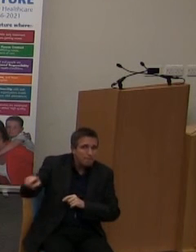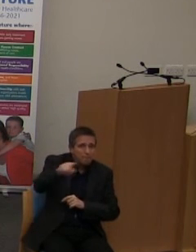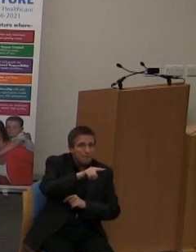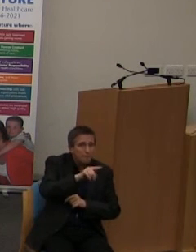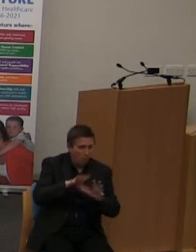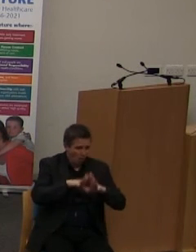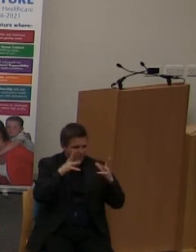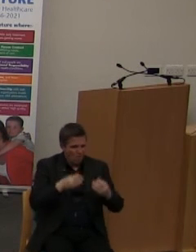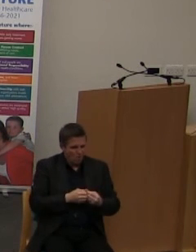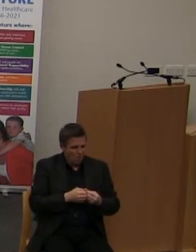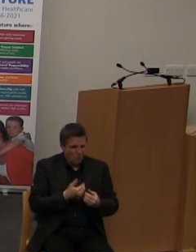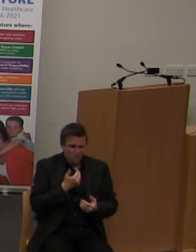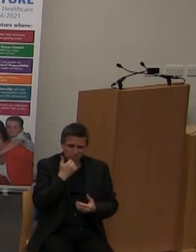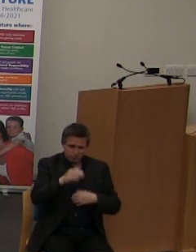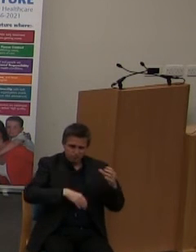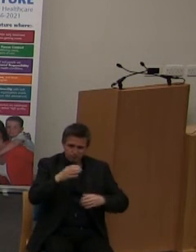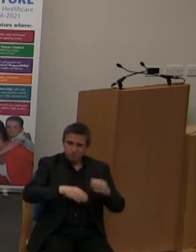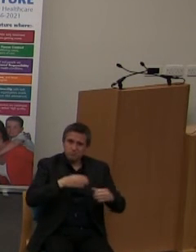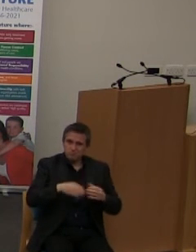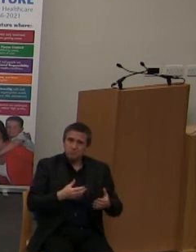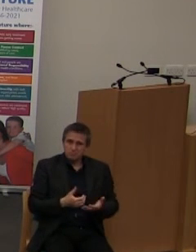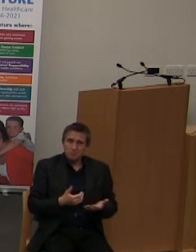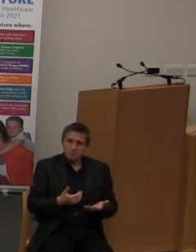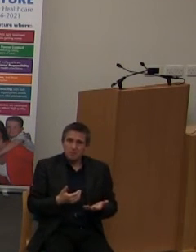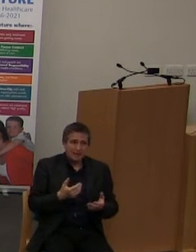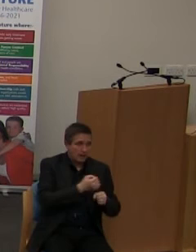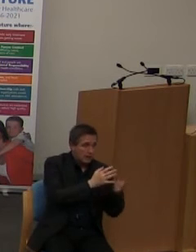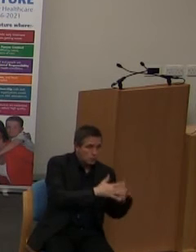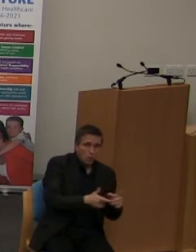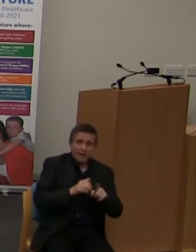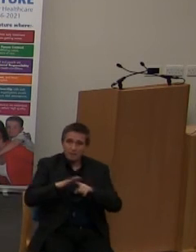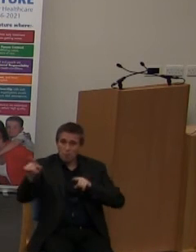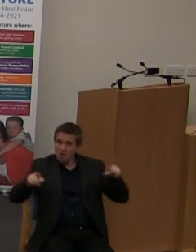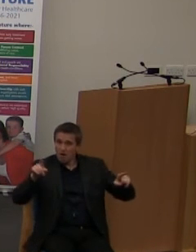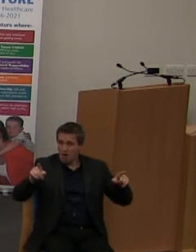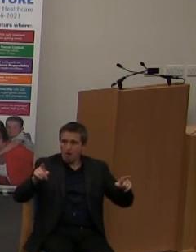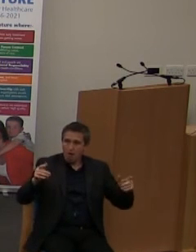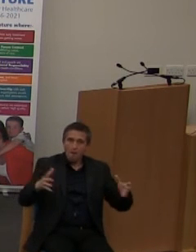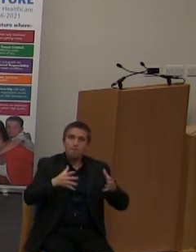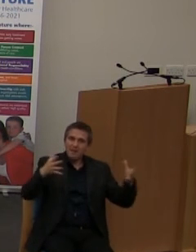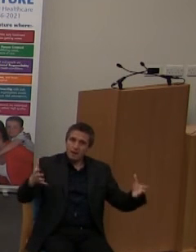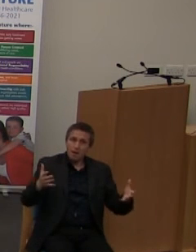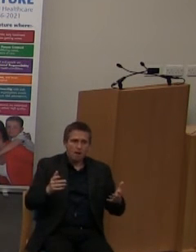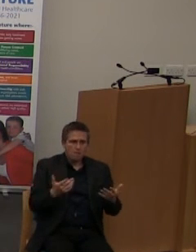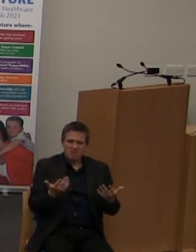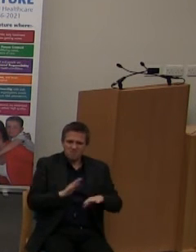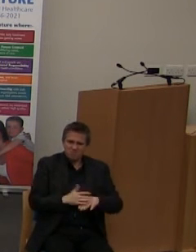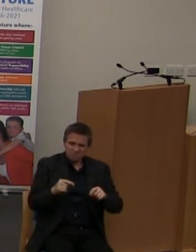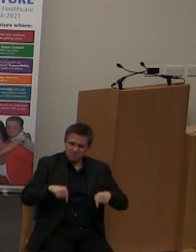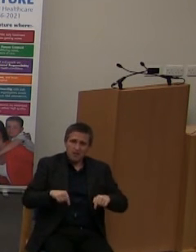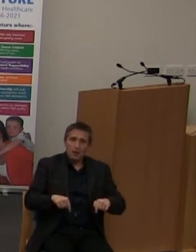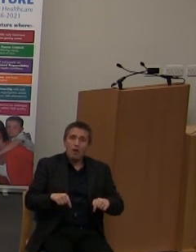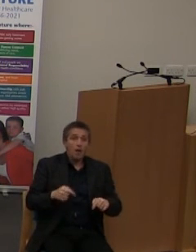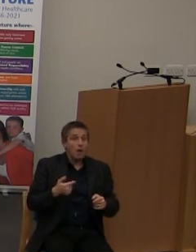even considering that, we will do well even with the much bigger boards. We are a training organisation, and we do lots of